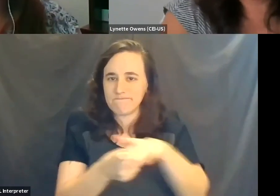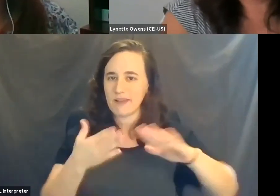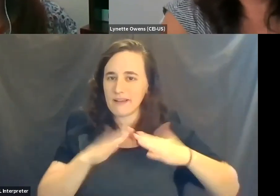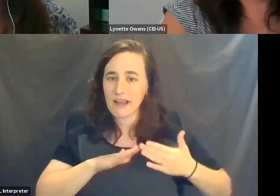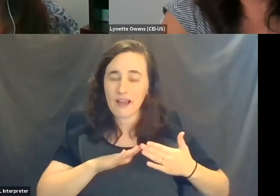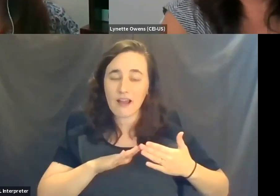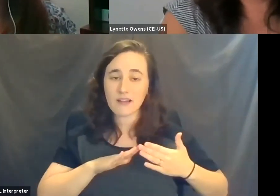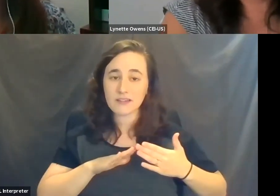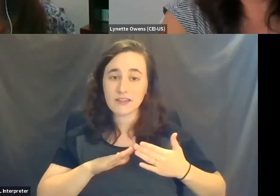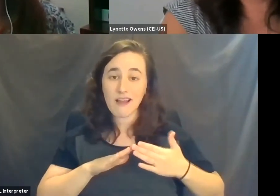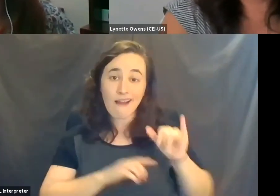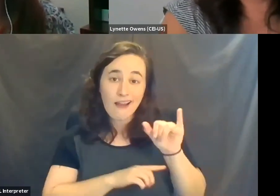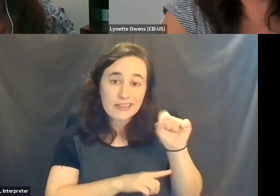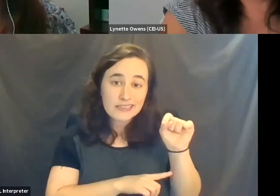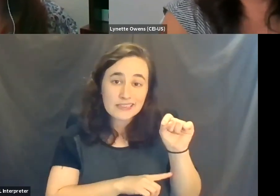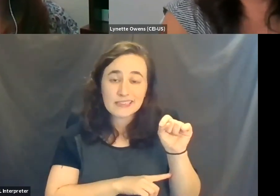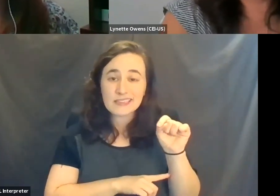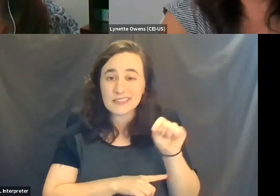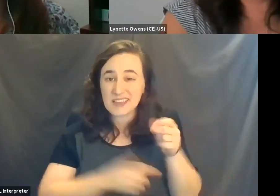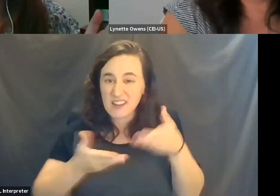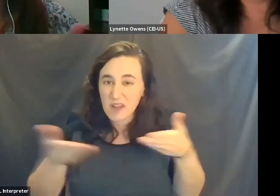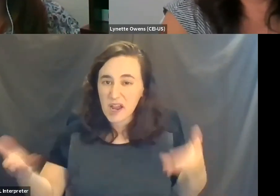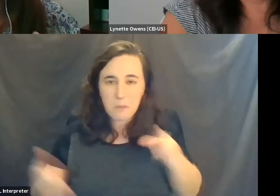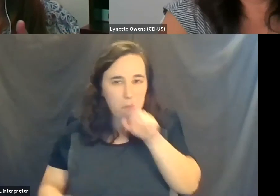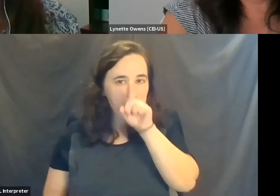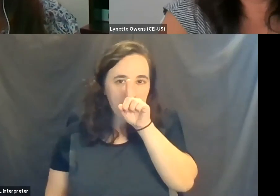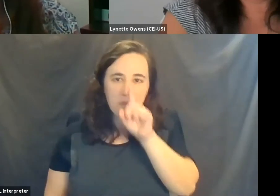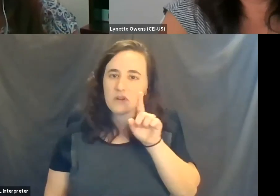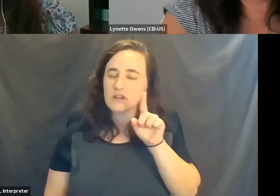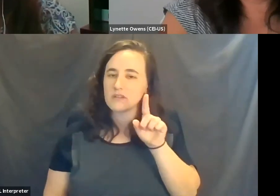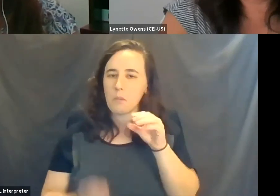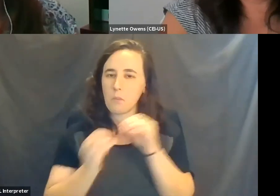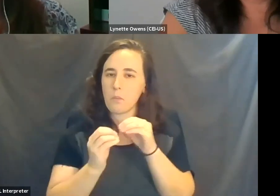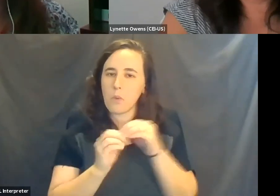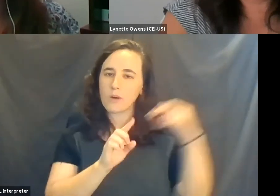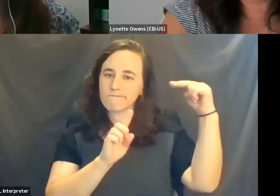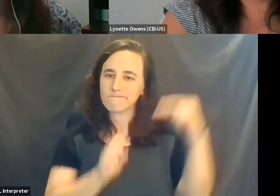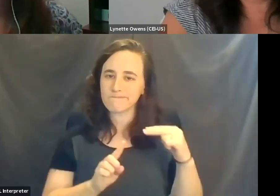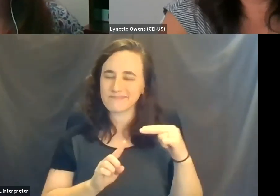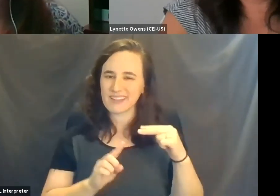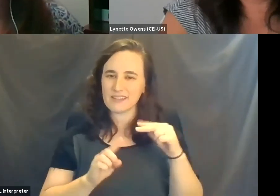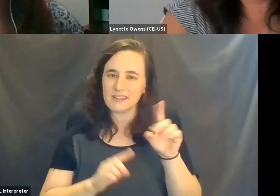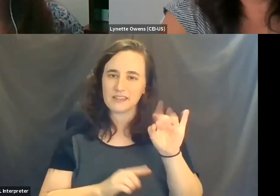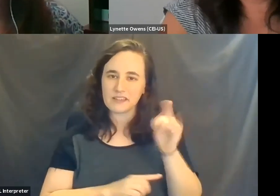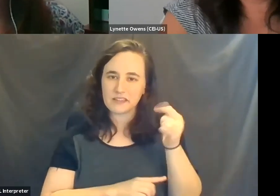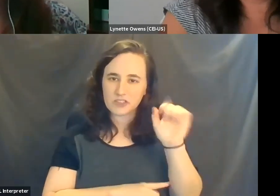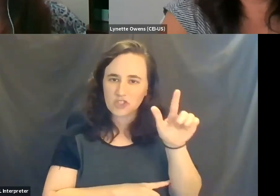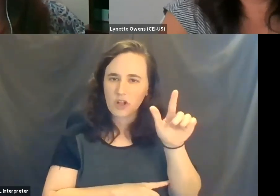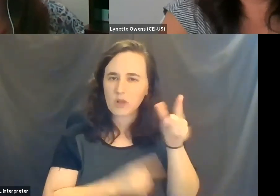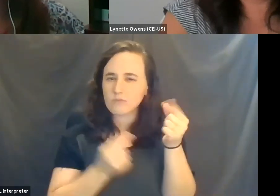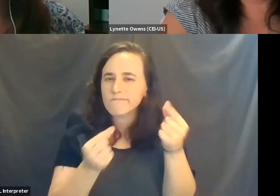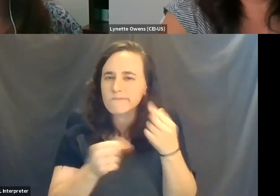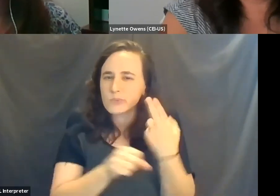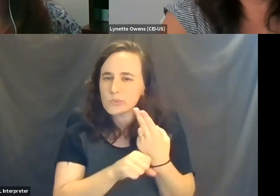it's not the hardware, it's really the educational, the digital tools that are being used in the classroom. So